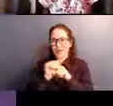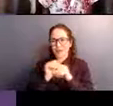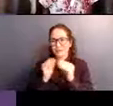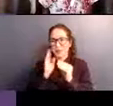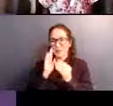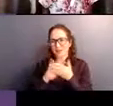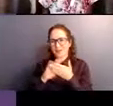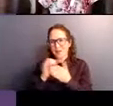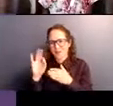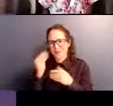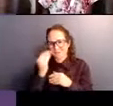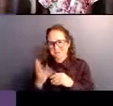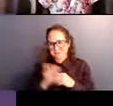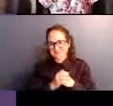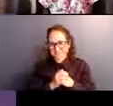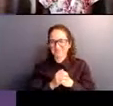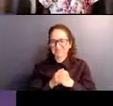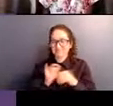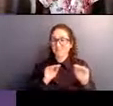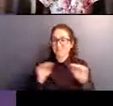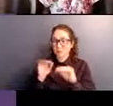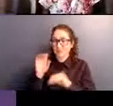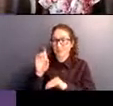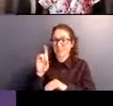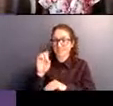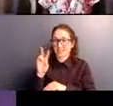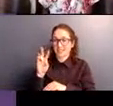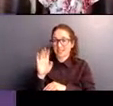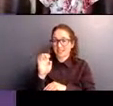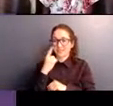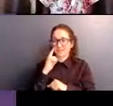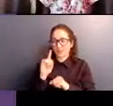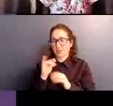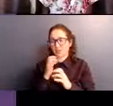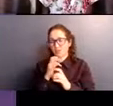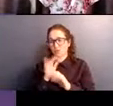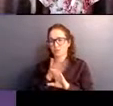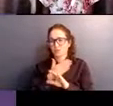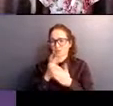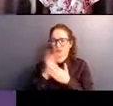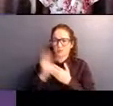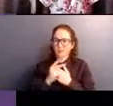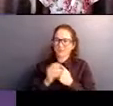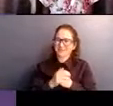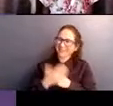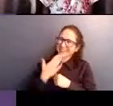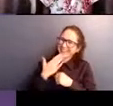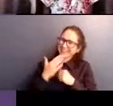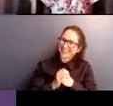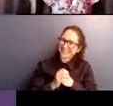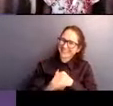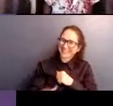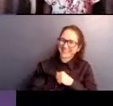off. So those are mobility devices in the instrumental music program for the majority of us. Thank you so